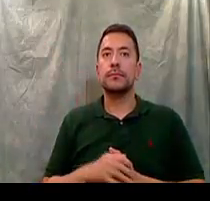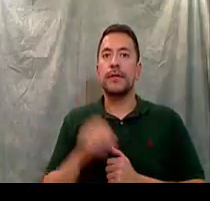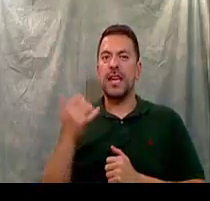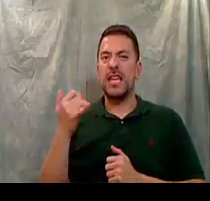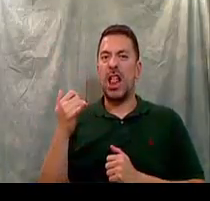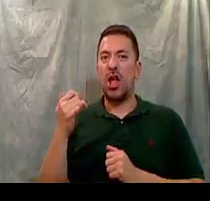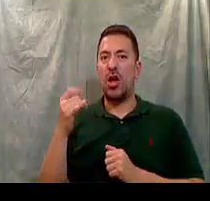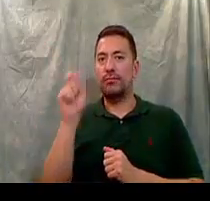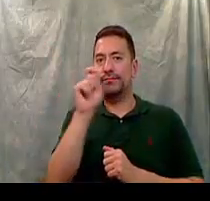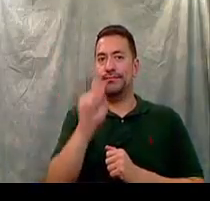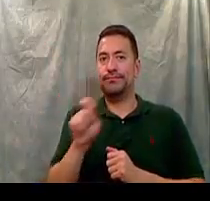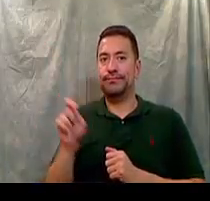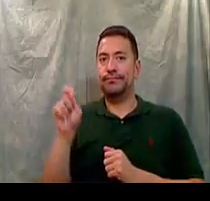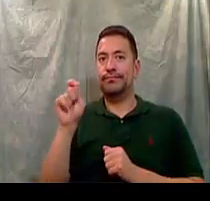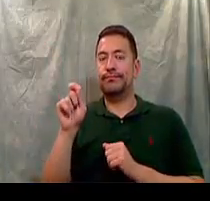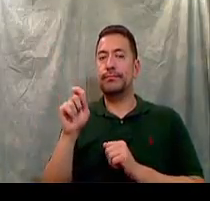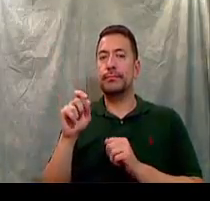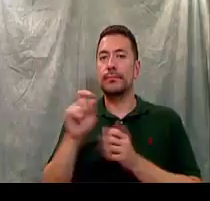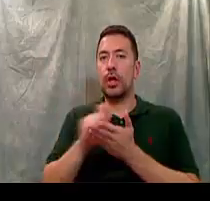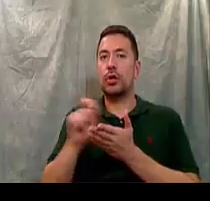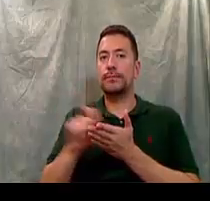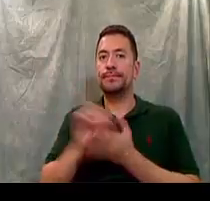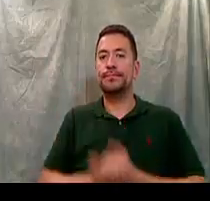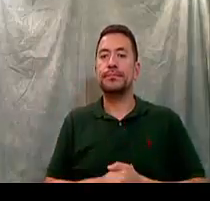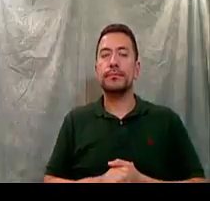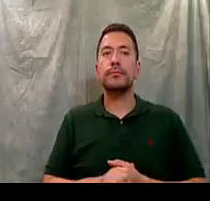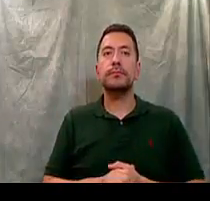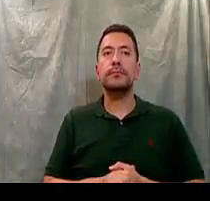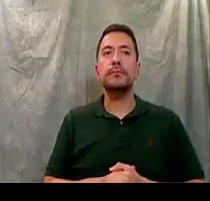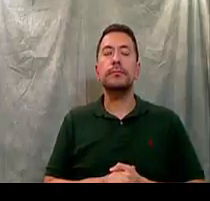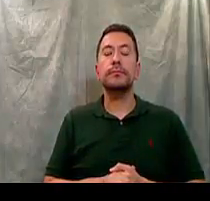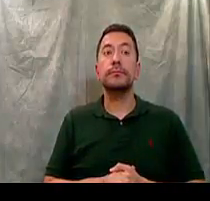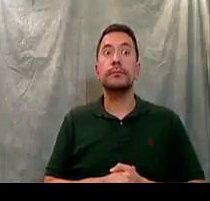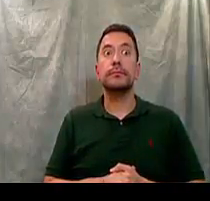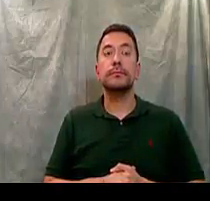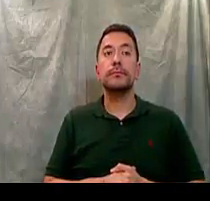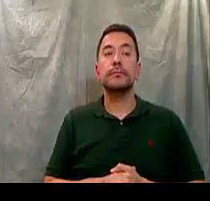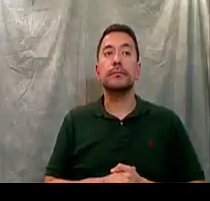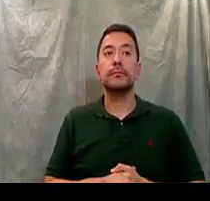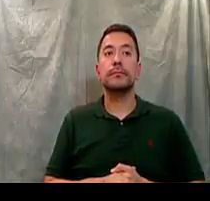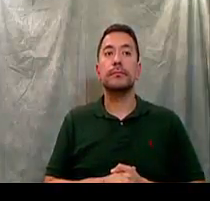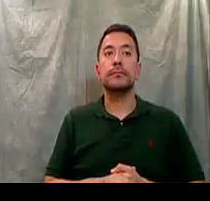here. So, in this first